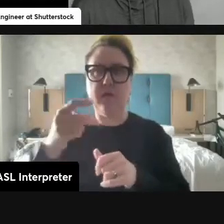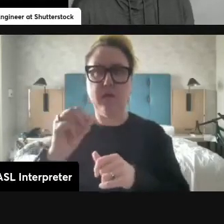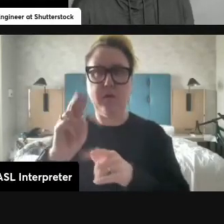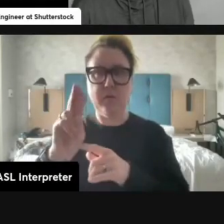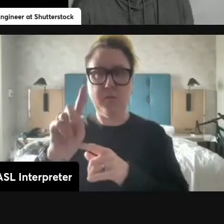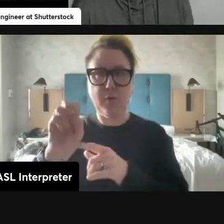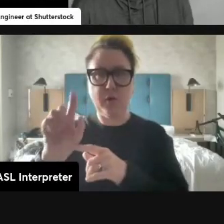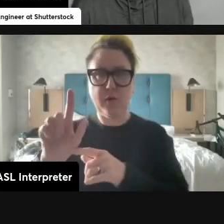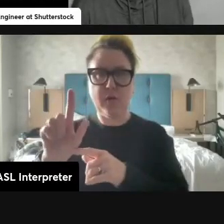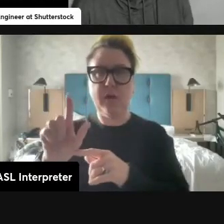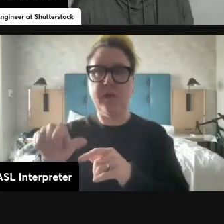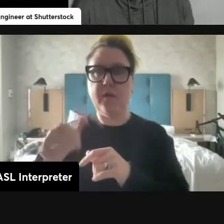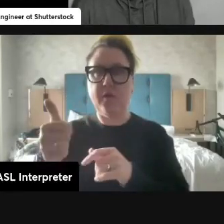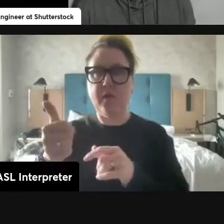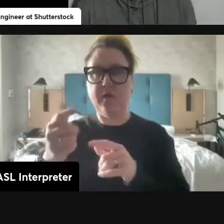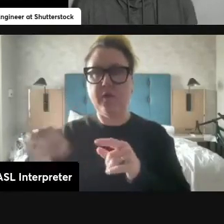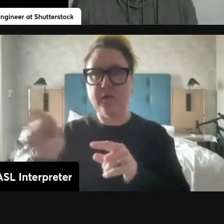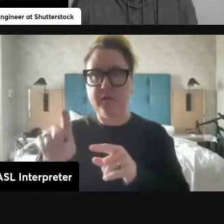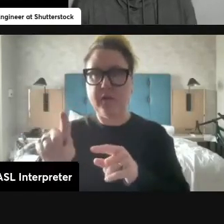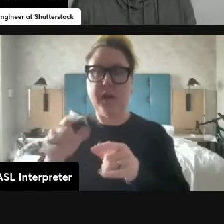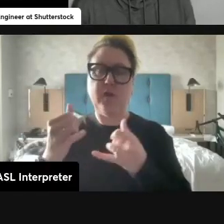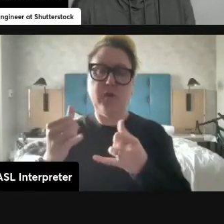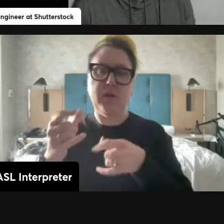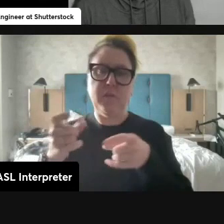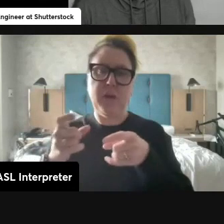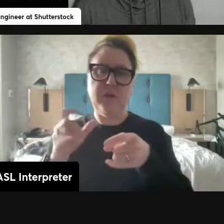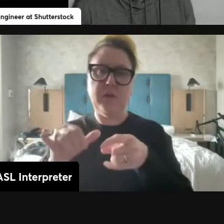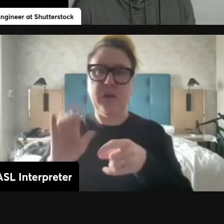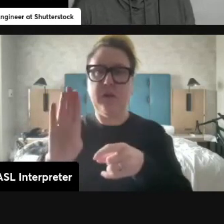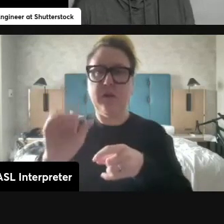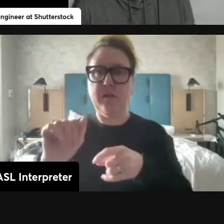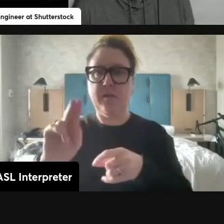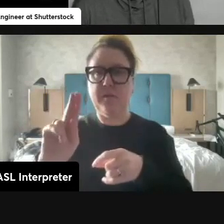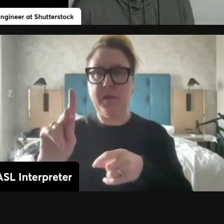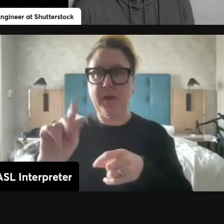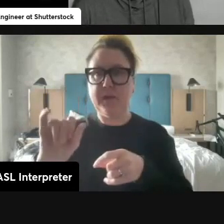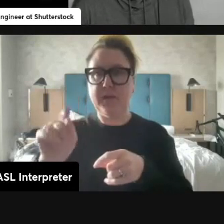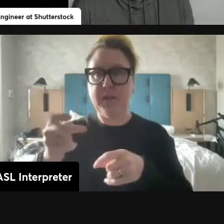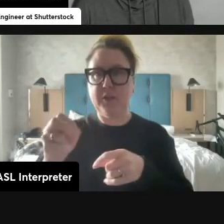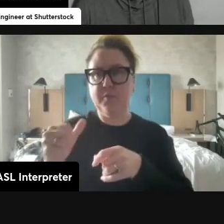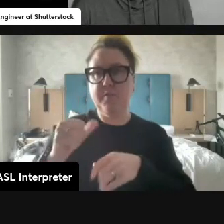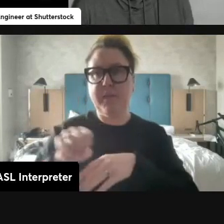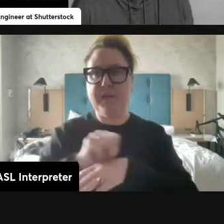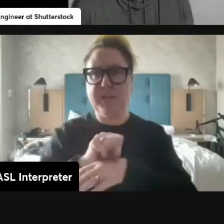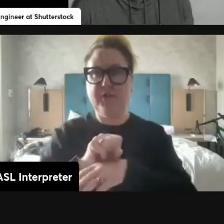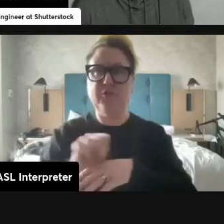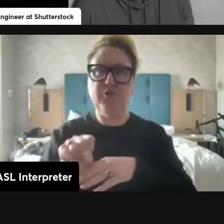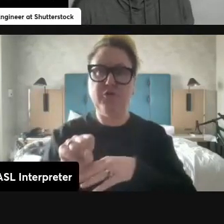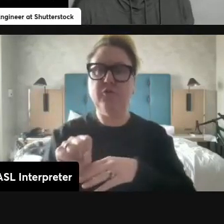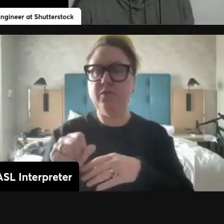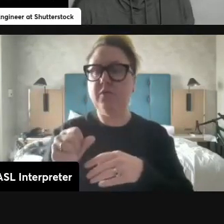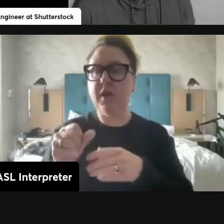big part of that. And I currently manage the Backstage initiative at Adobe.